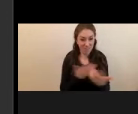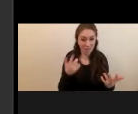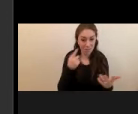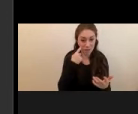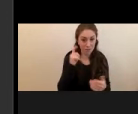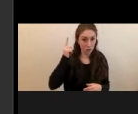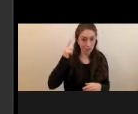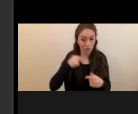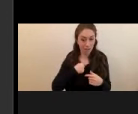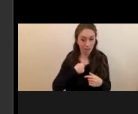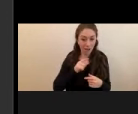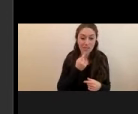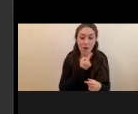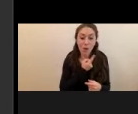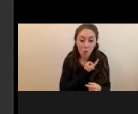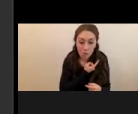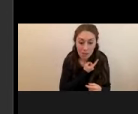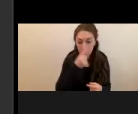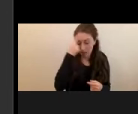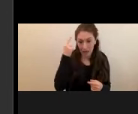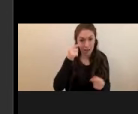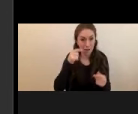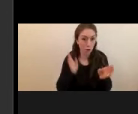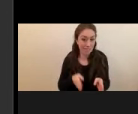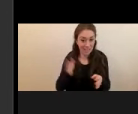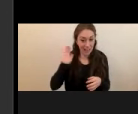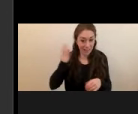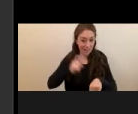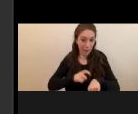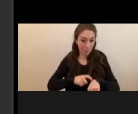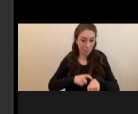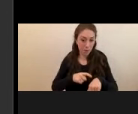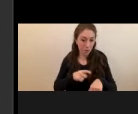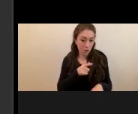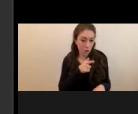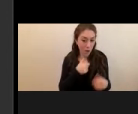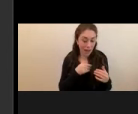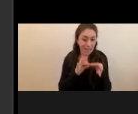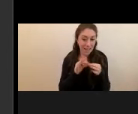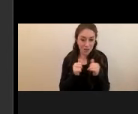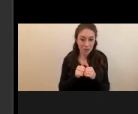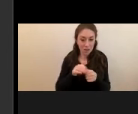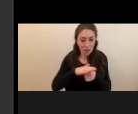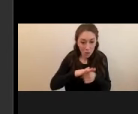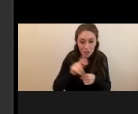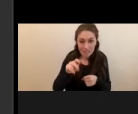only one who, only black brother in town at the time who had connection with the local TV station